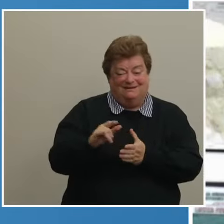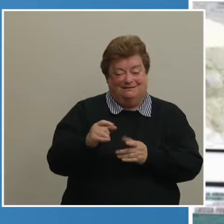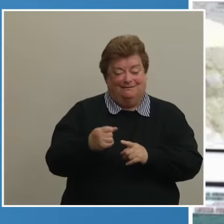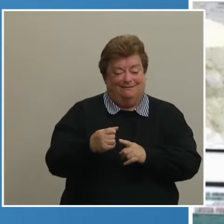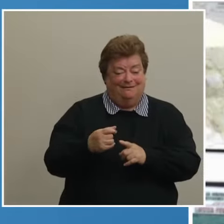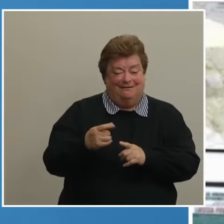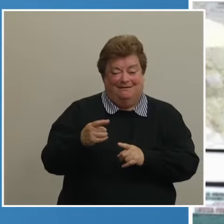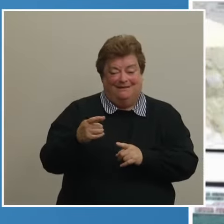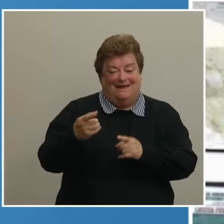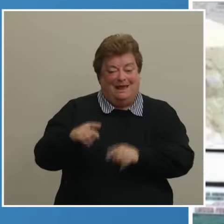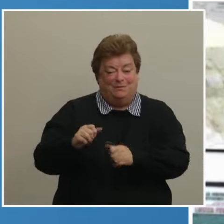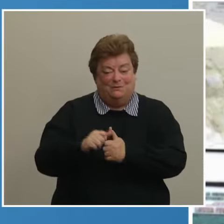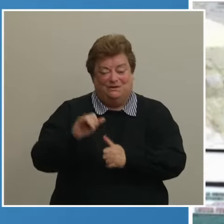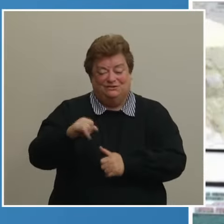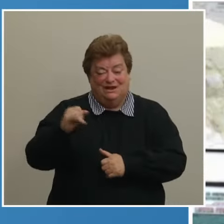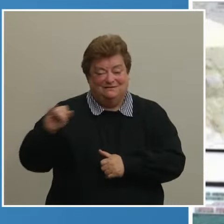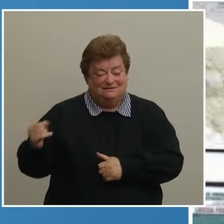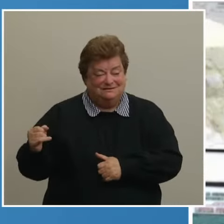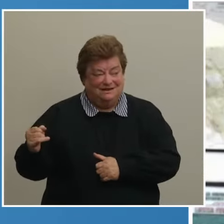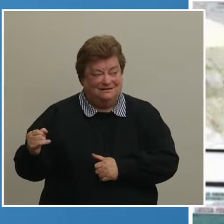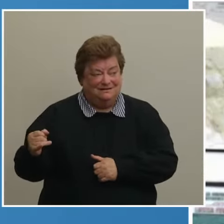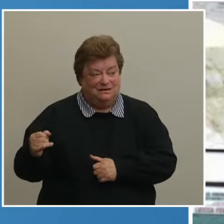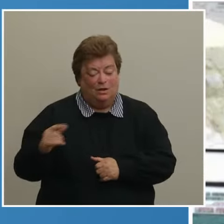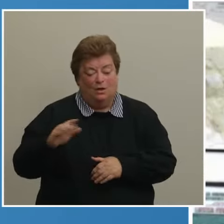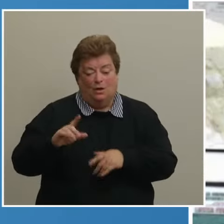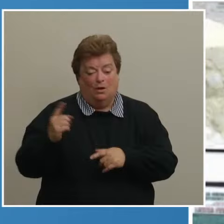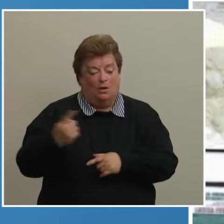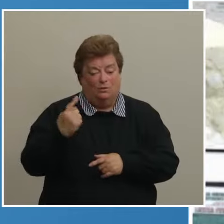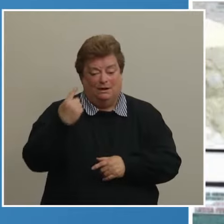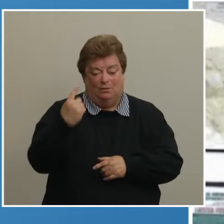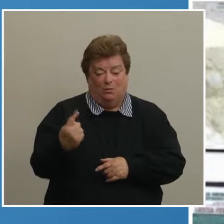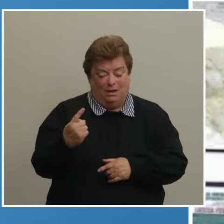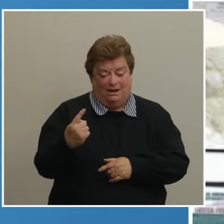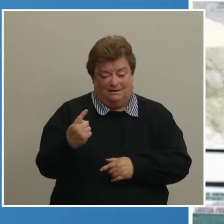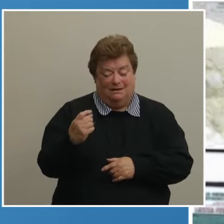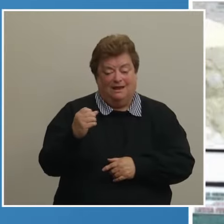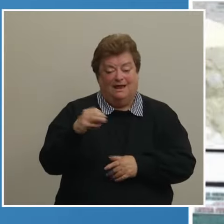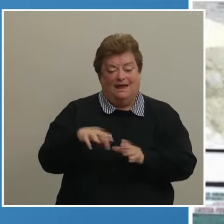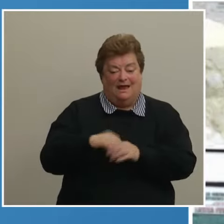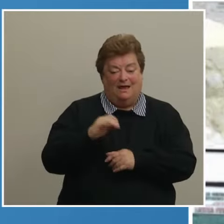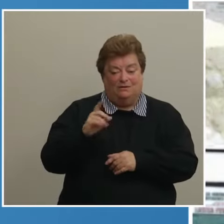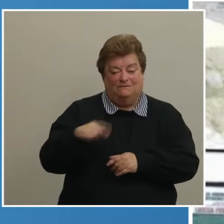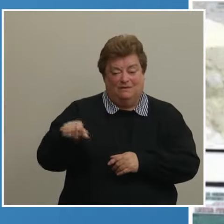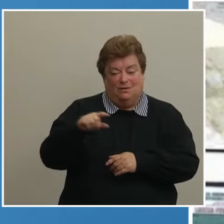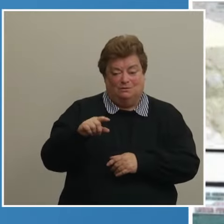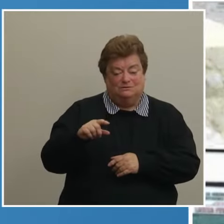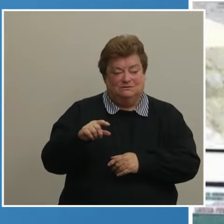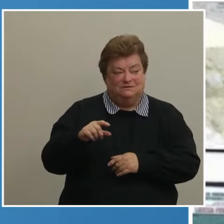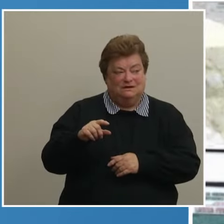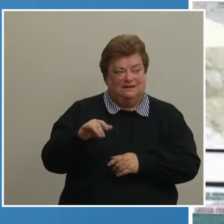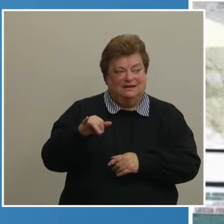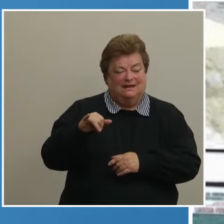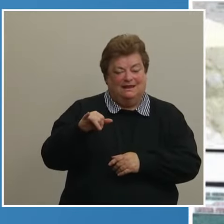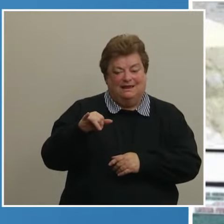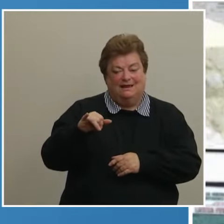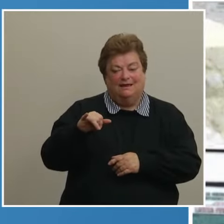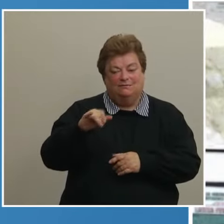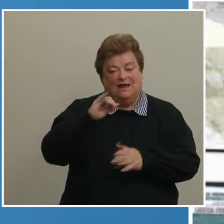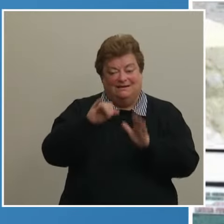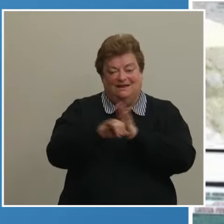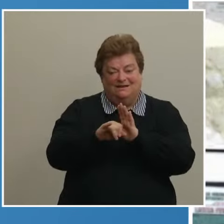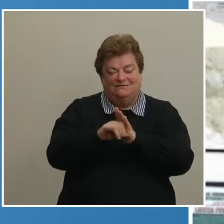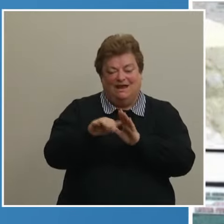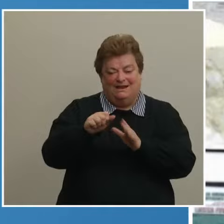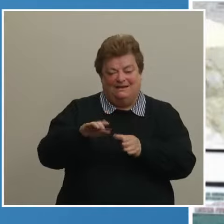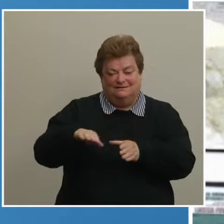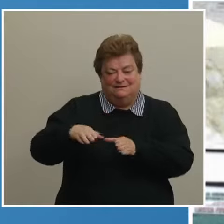far, only 1 out of those 6 cases, 1 out of 7 million vaccinated people has been identified as a fatality from this side